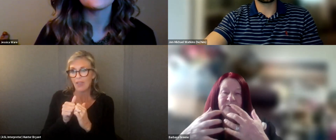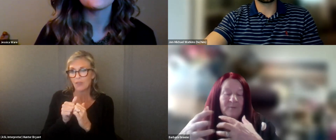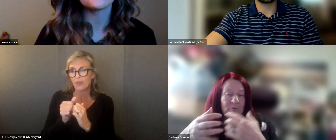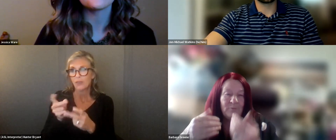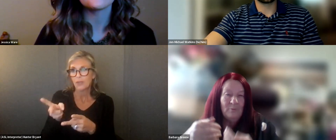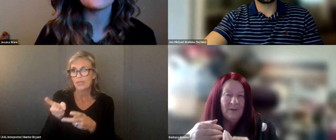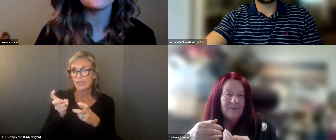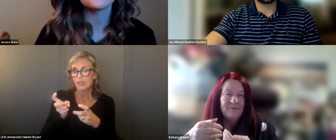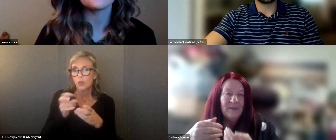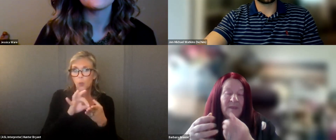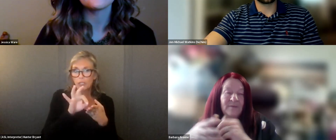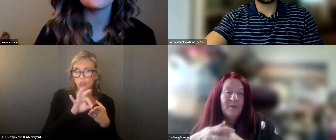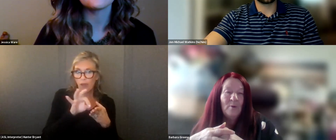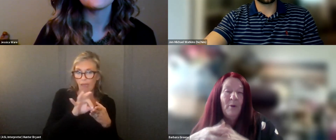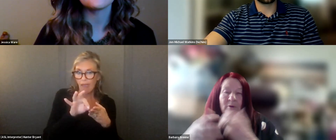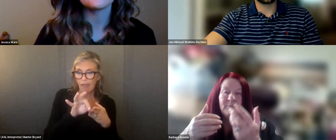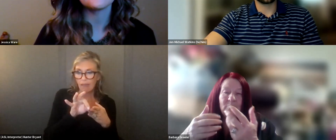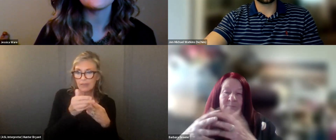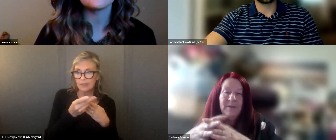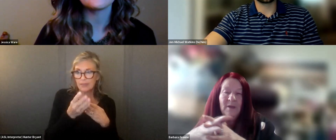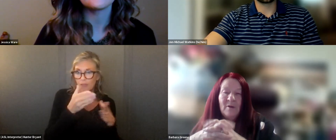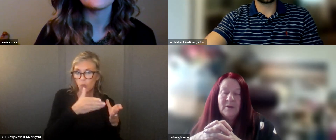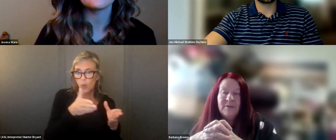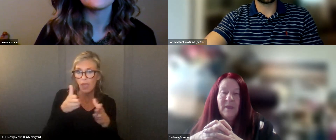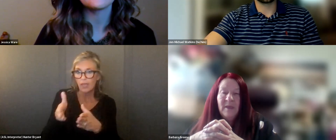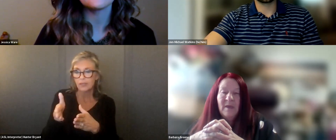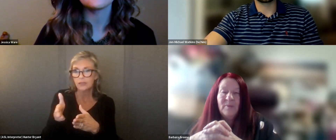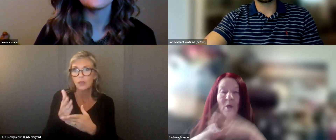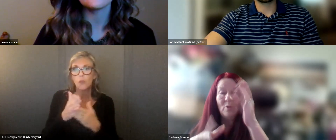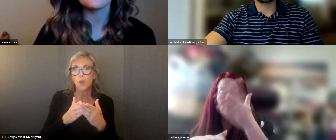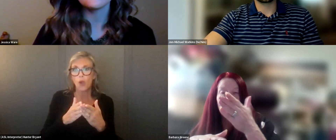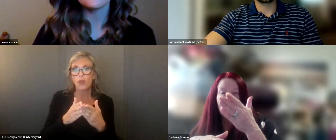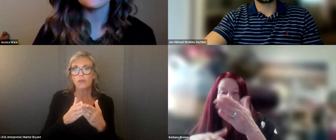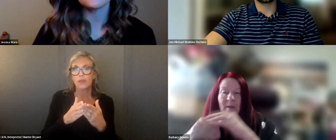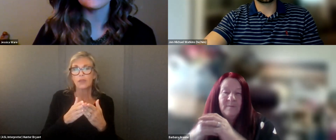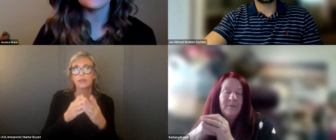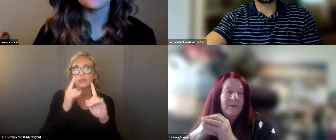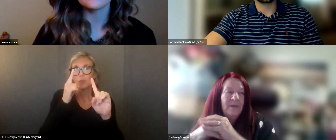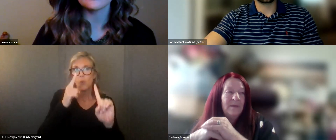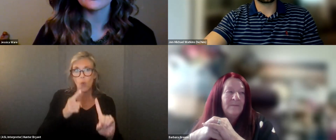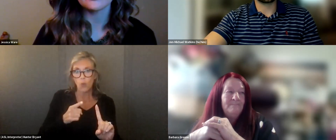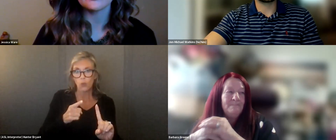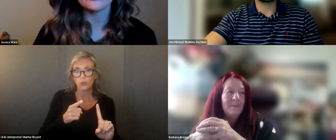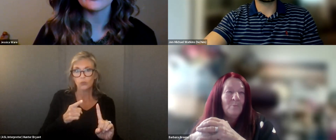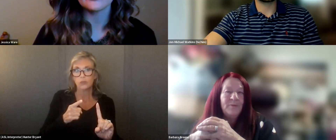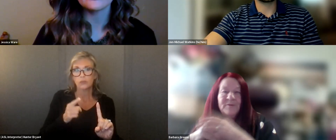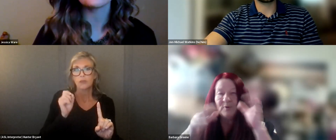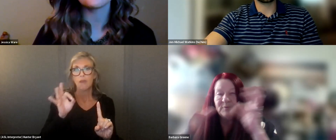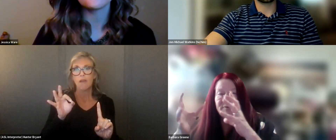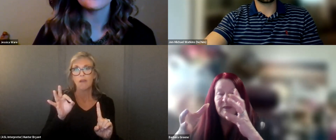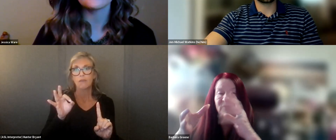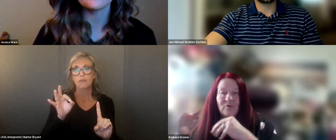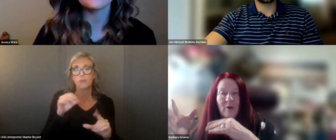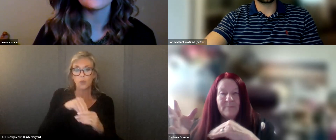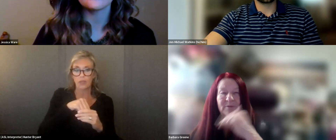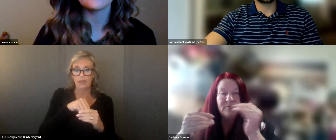track it in several different ways. So part of it would be on the goals of the within the